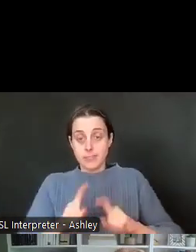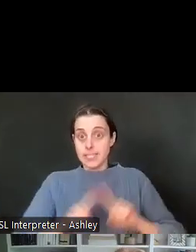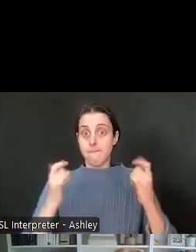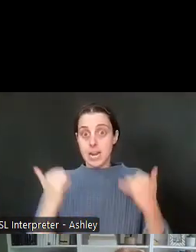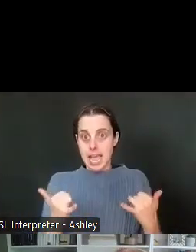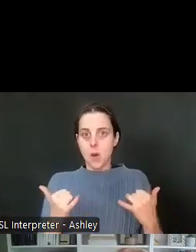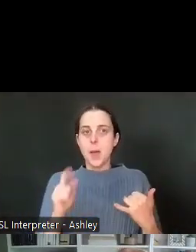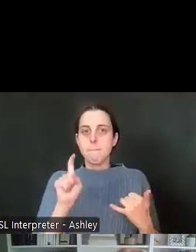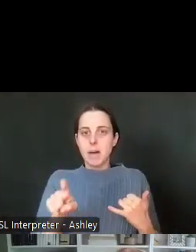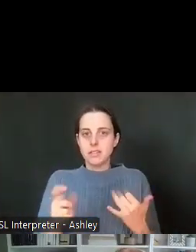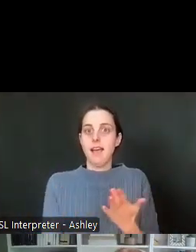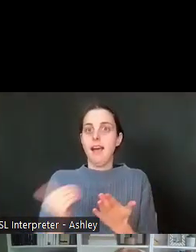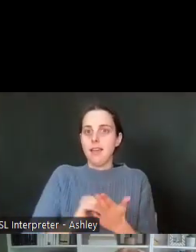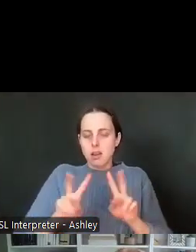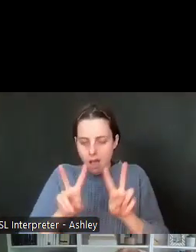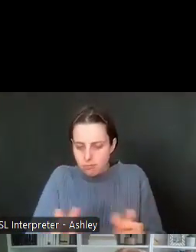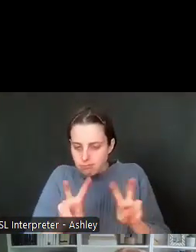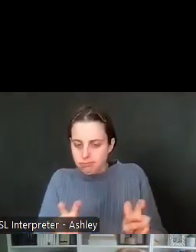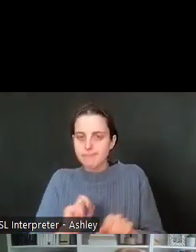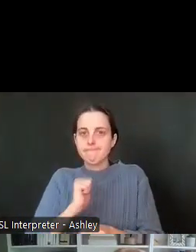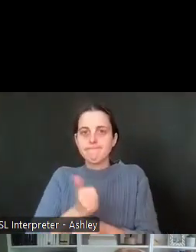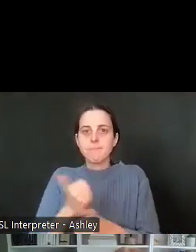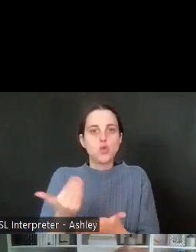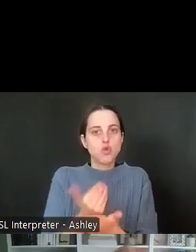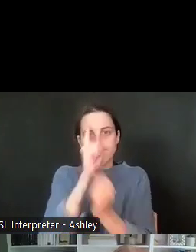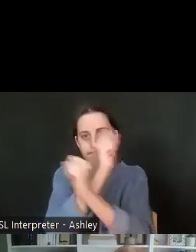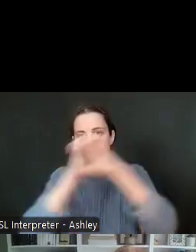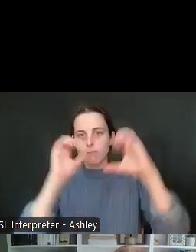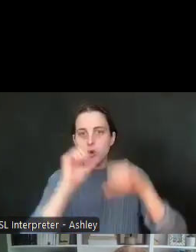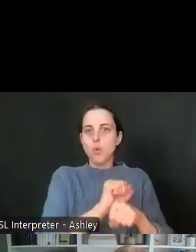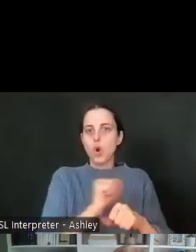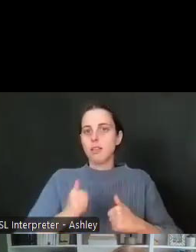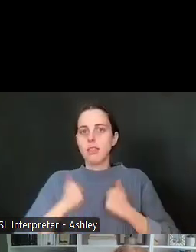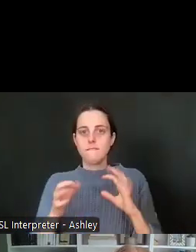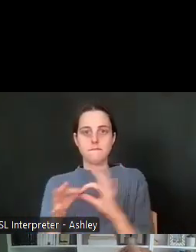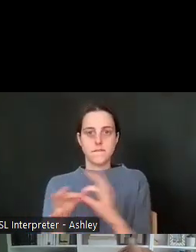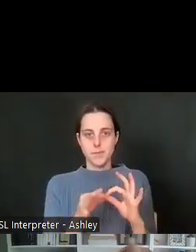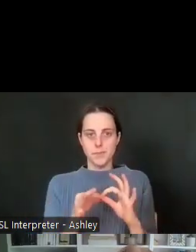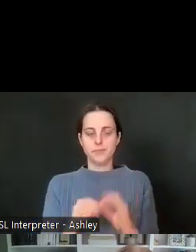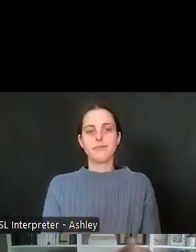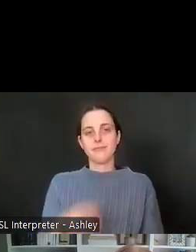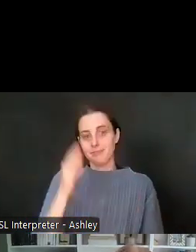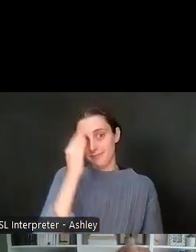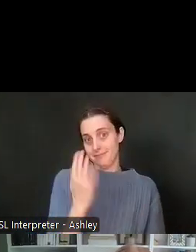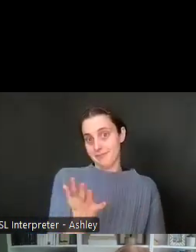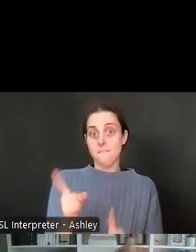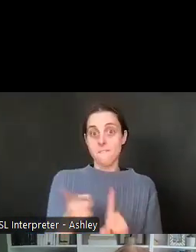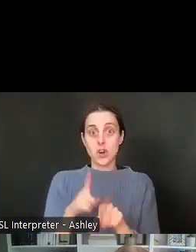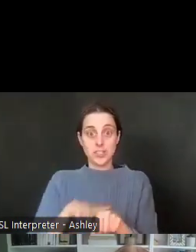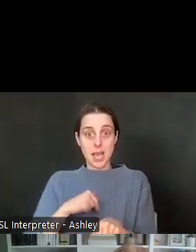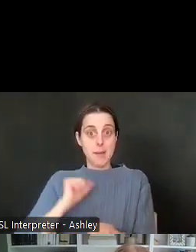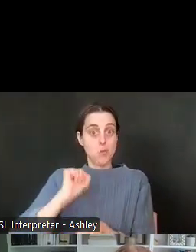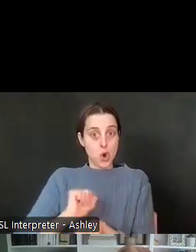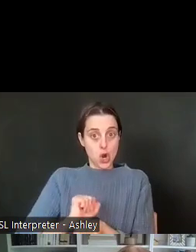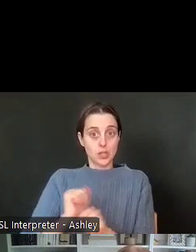right now? My first job in state government was in 1996. Holy cow, how long ago was